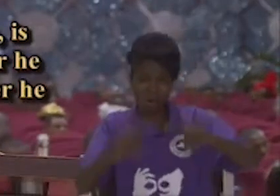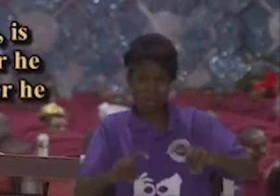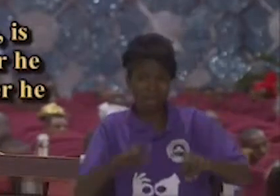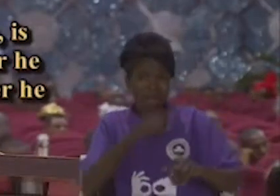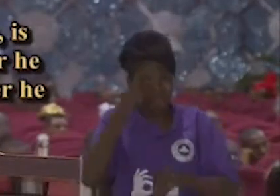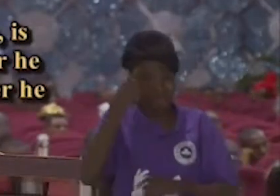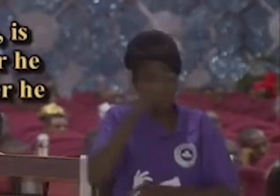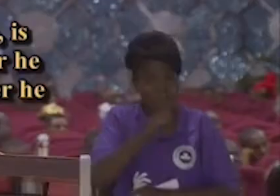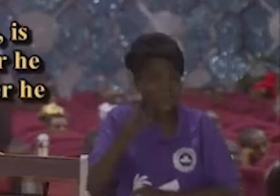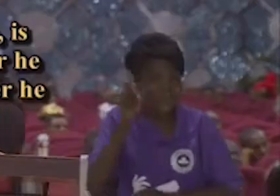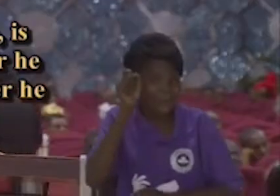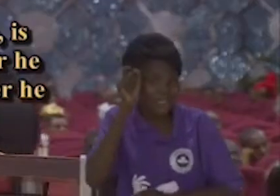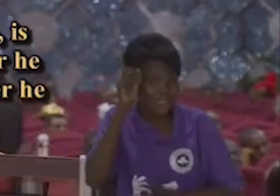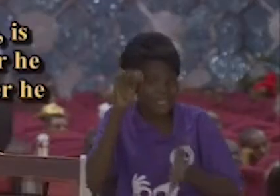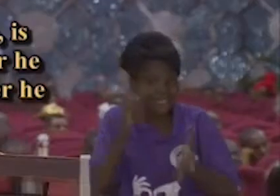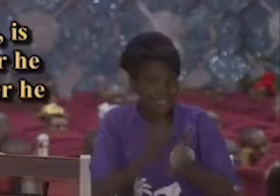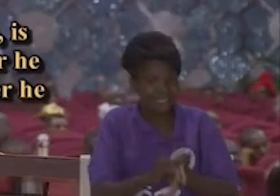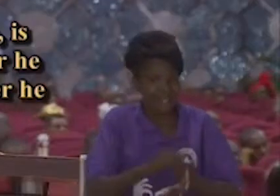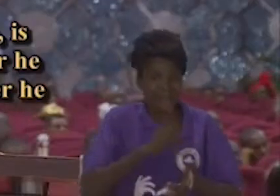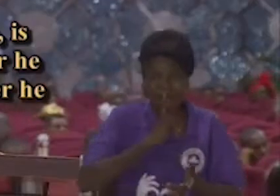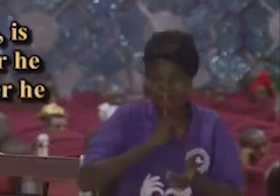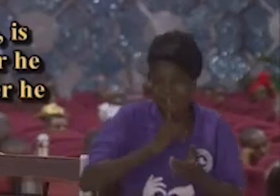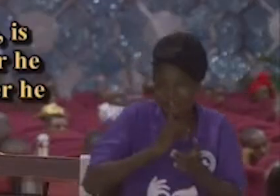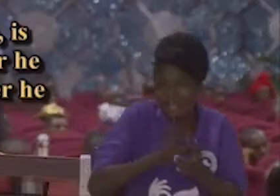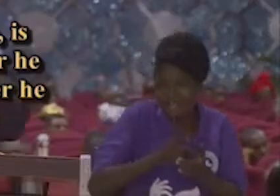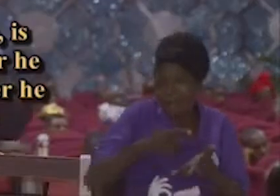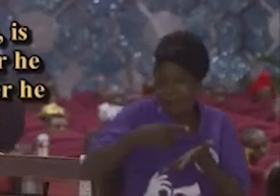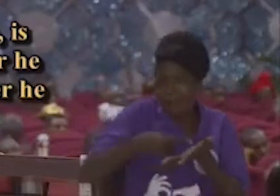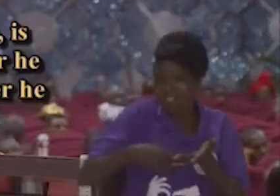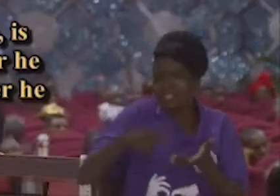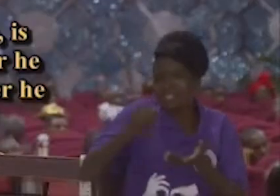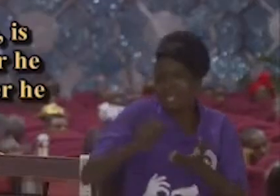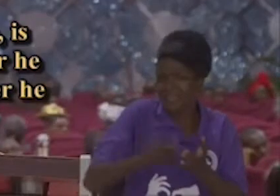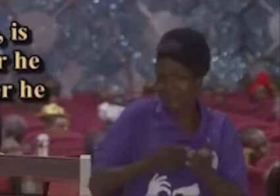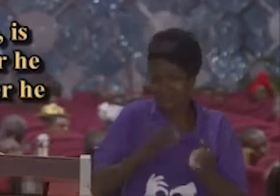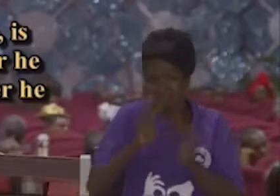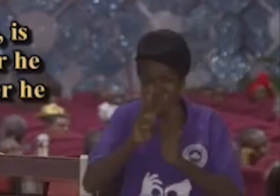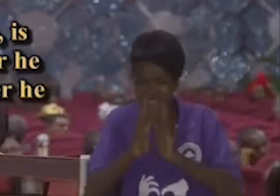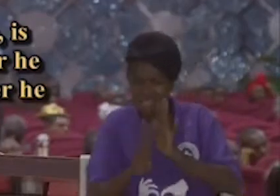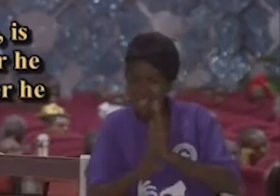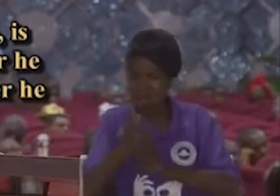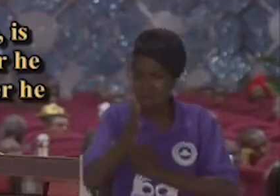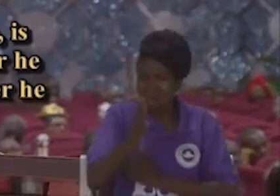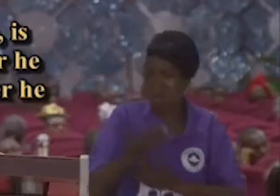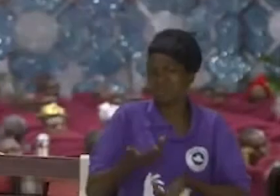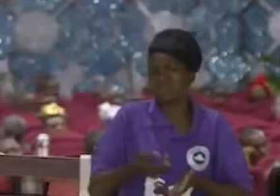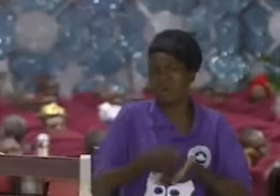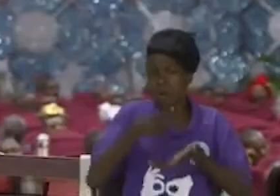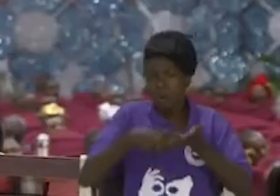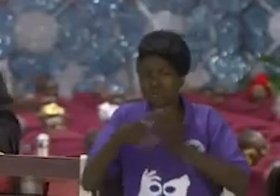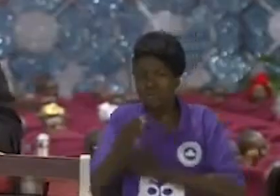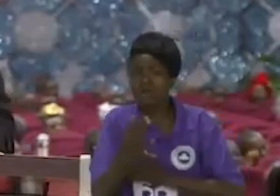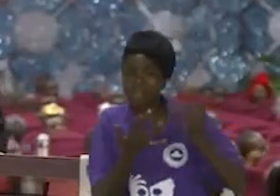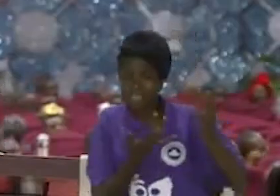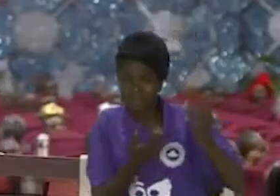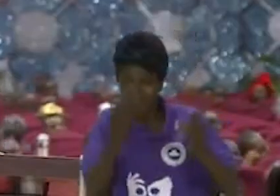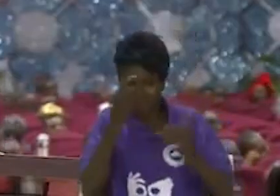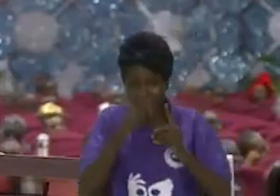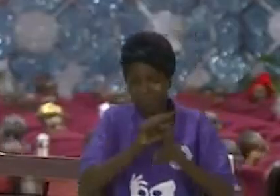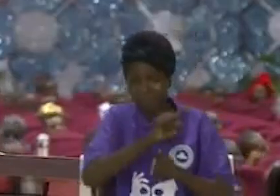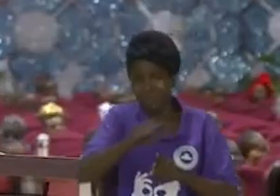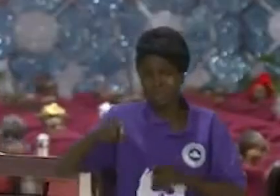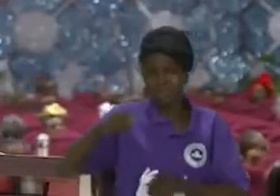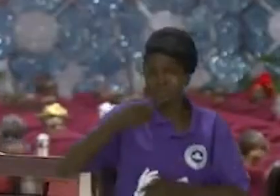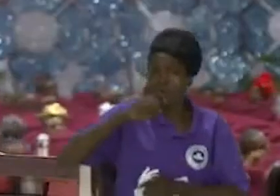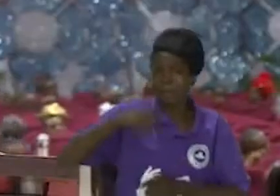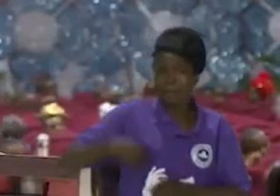you to understand by truthfulness what is the will of God, what He expects of you in the mandate of dominion, we must